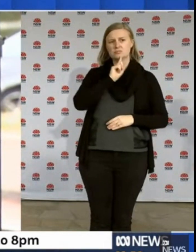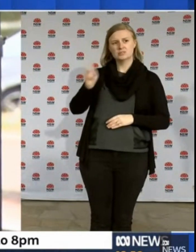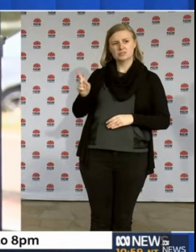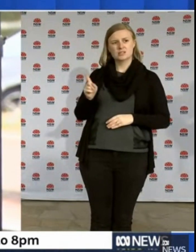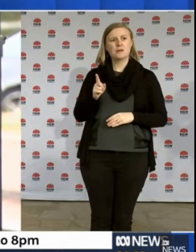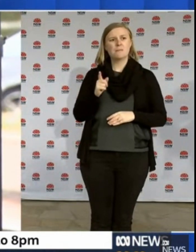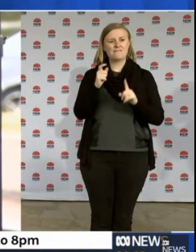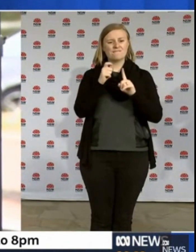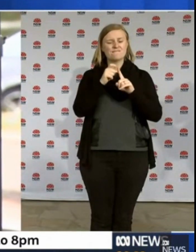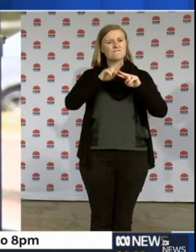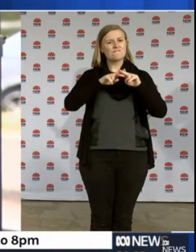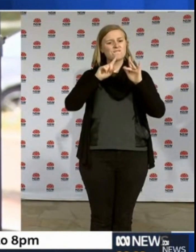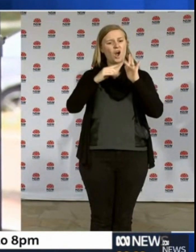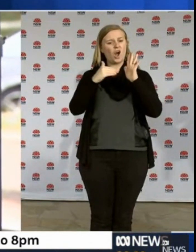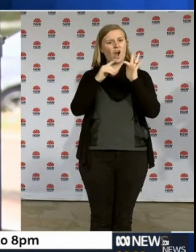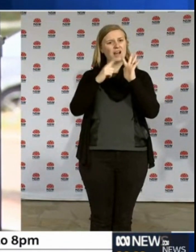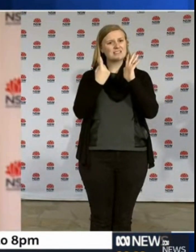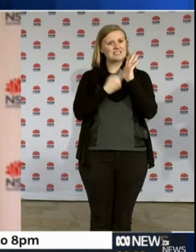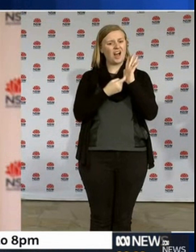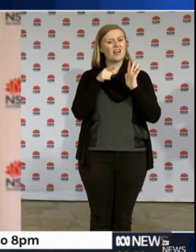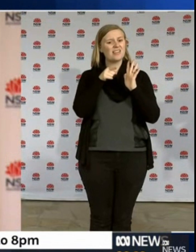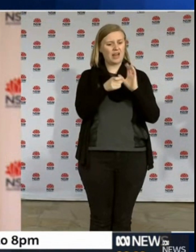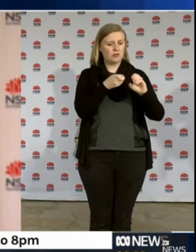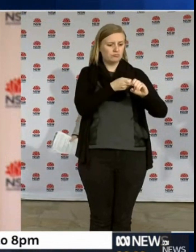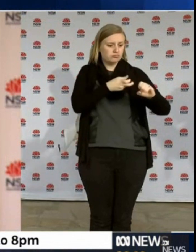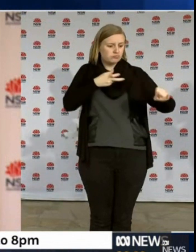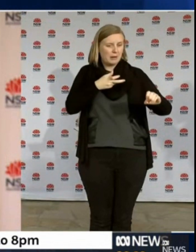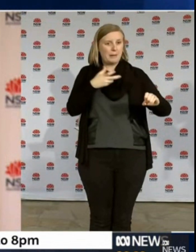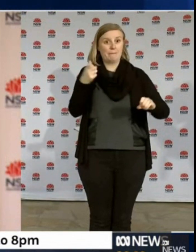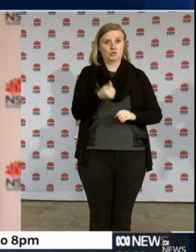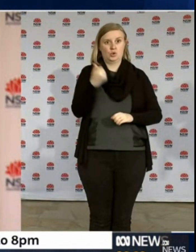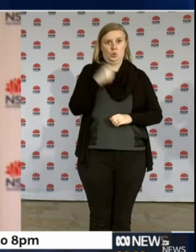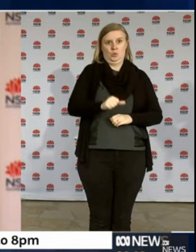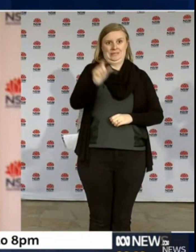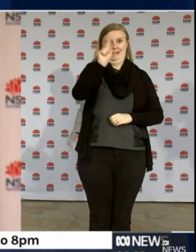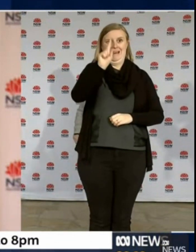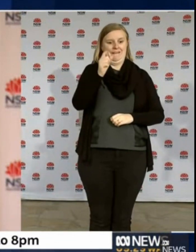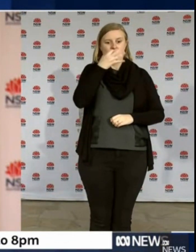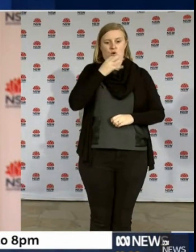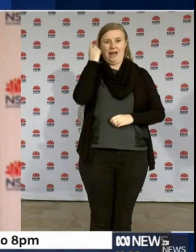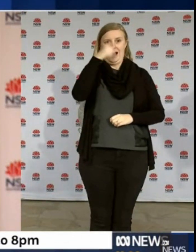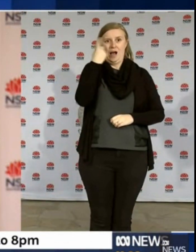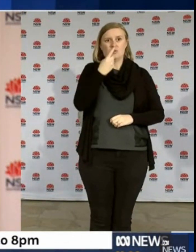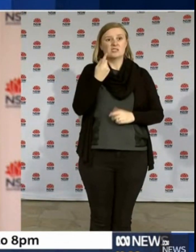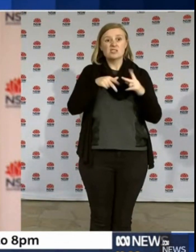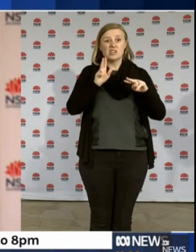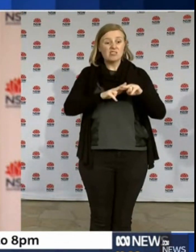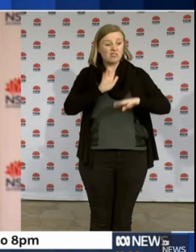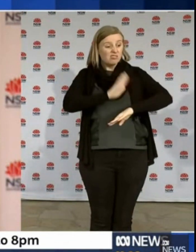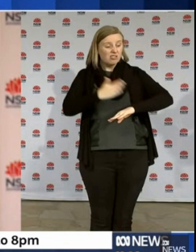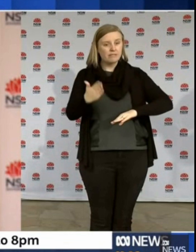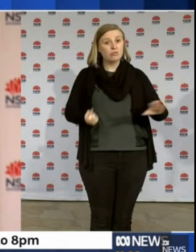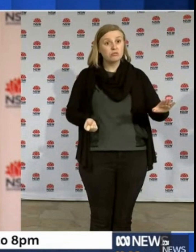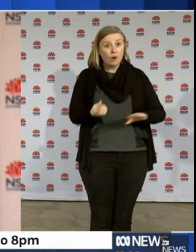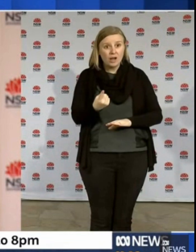a couple of hours of being extracted from the vial, any of them going to waste? No, my understanding is that all the doses we have are being expended very